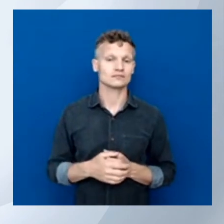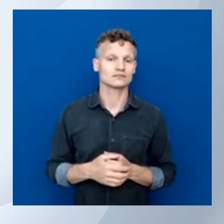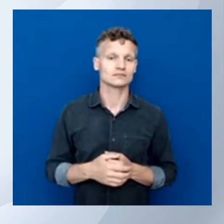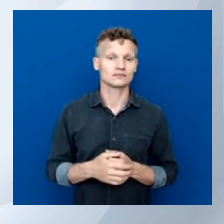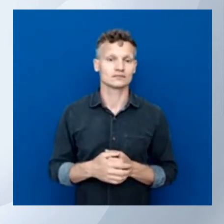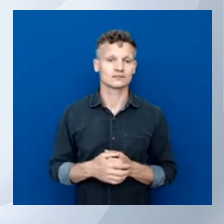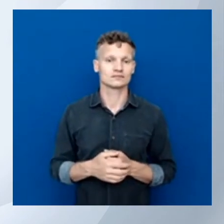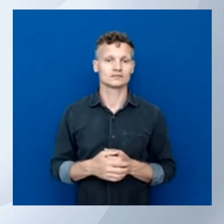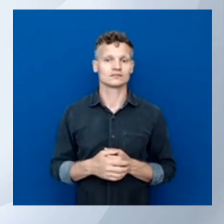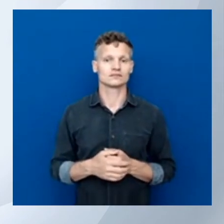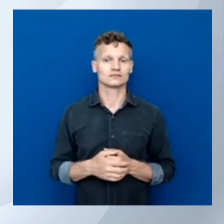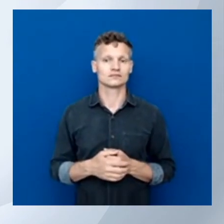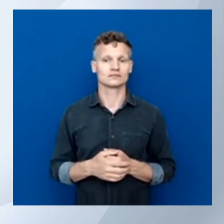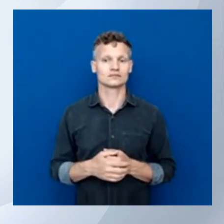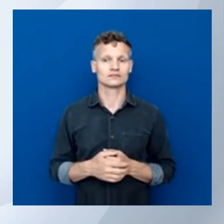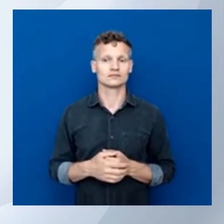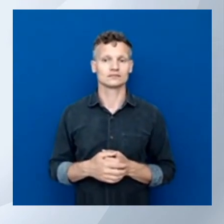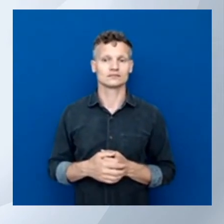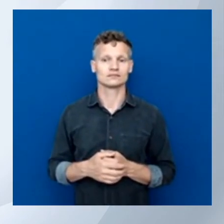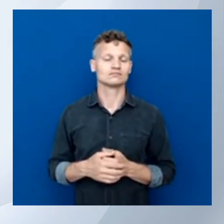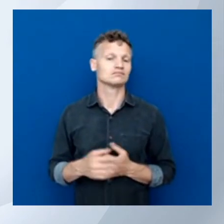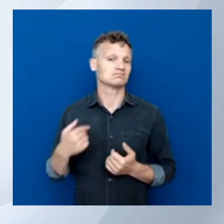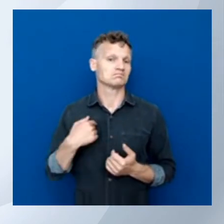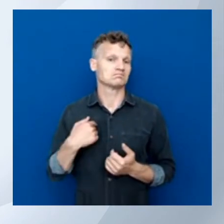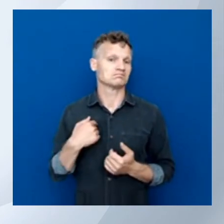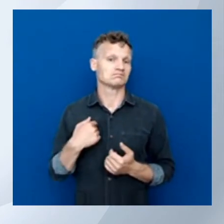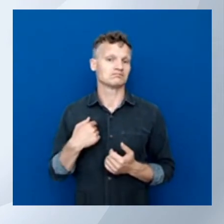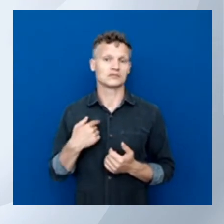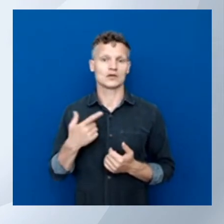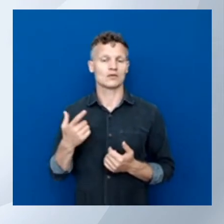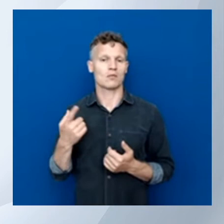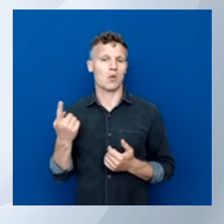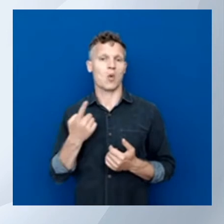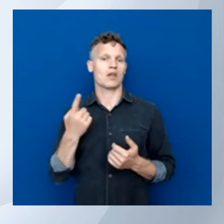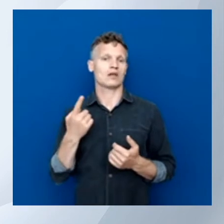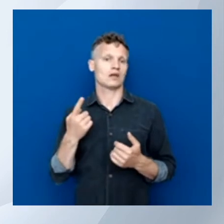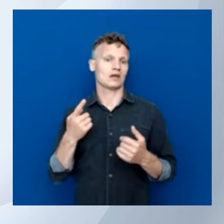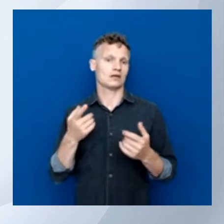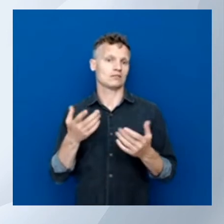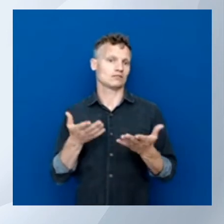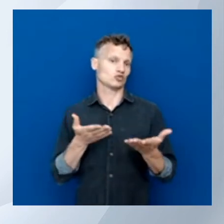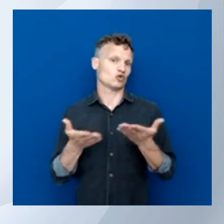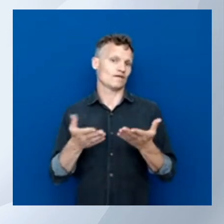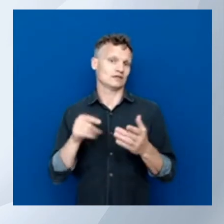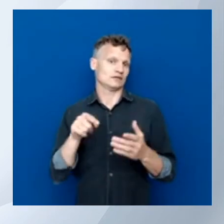and I would then only service traffic to that path from that server.